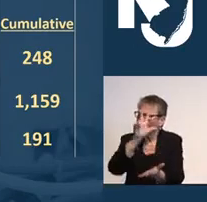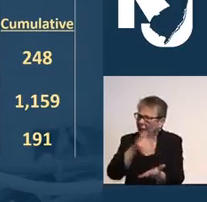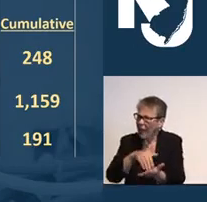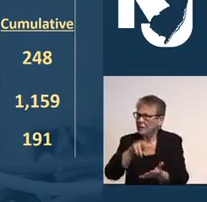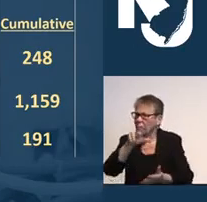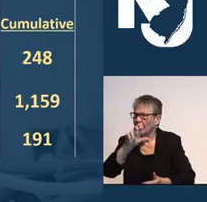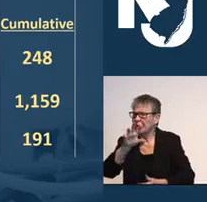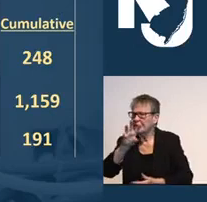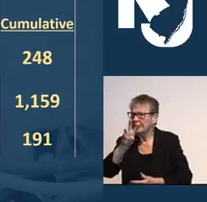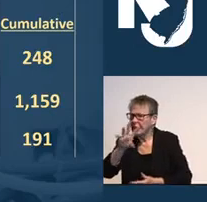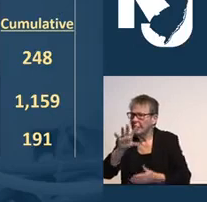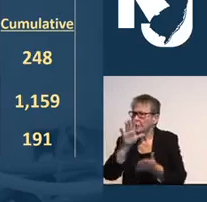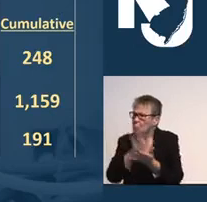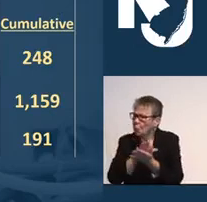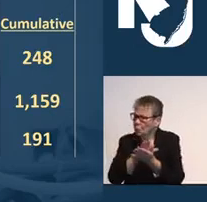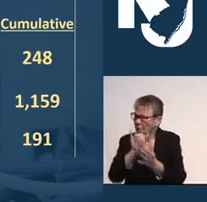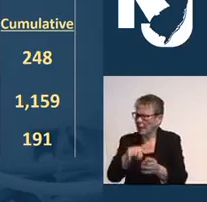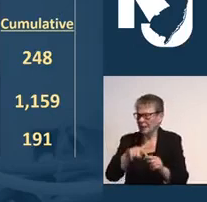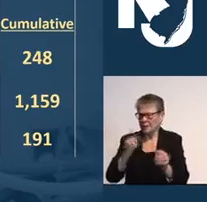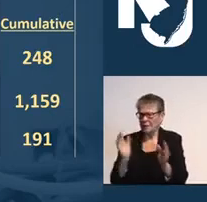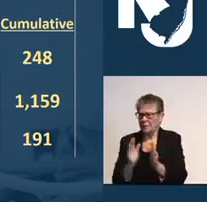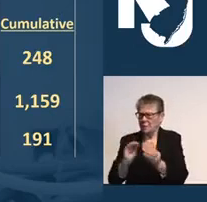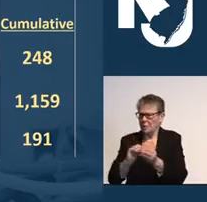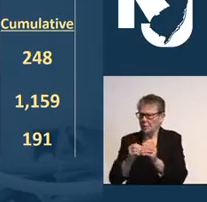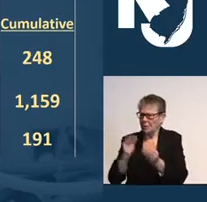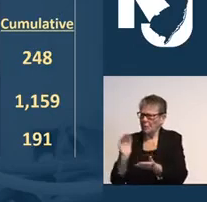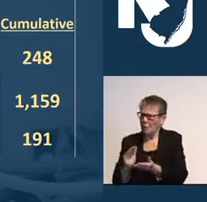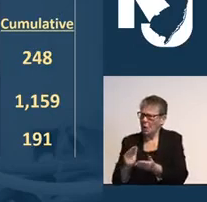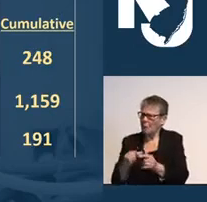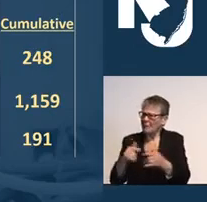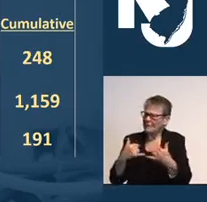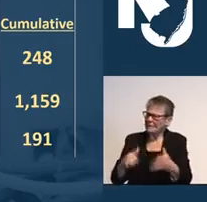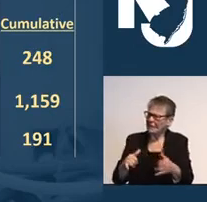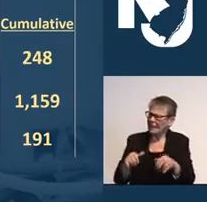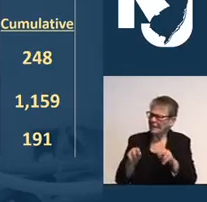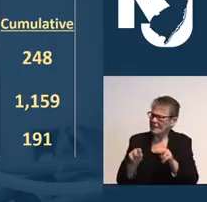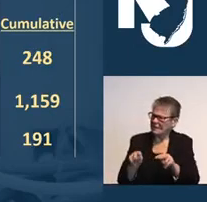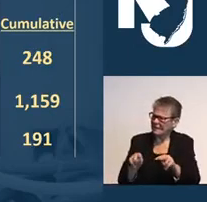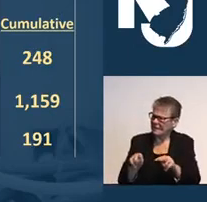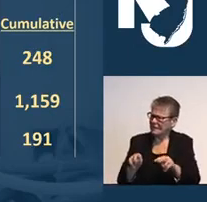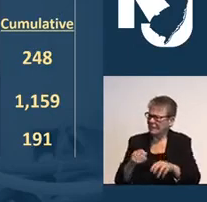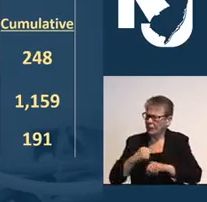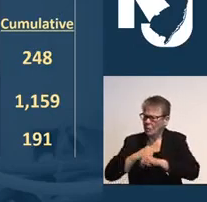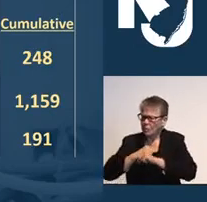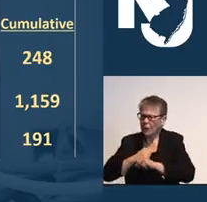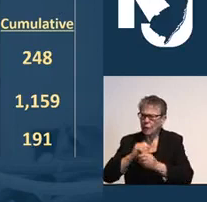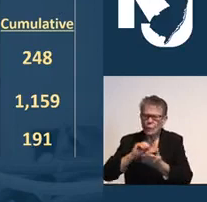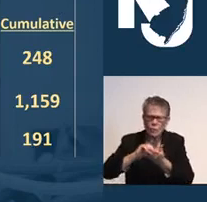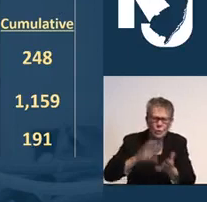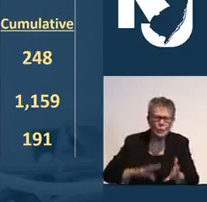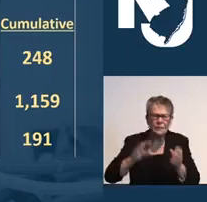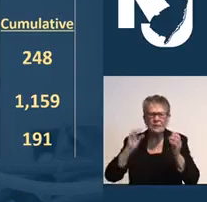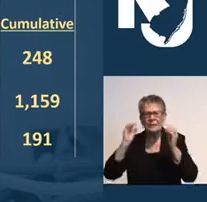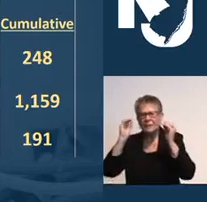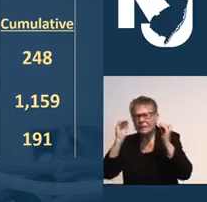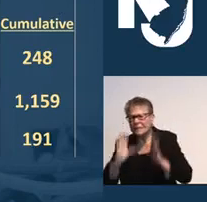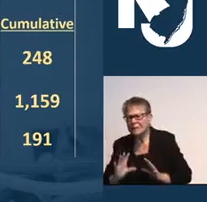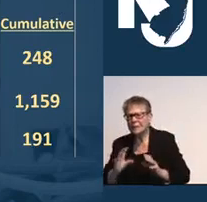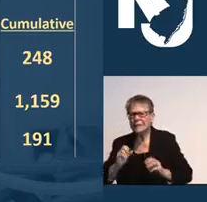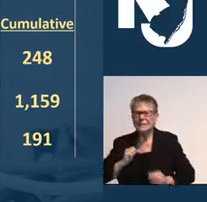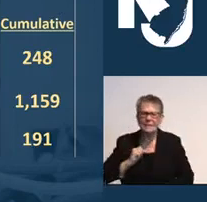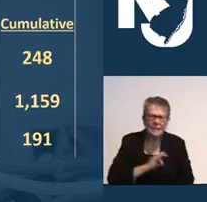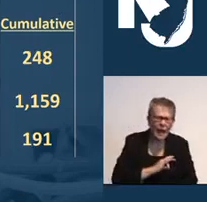thanks in large part to the layered approach to student and staff safety that we have implemented along with our education